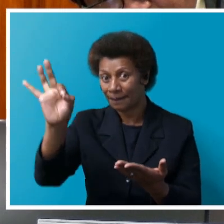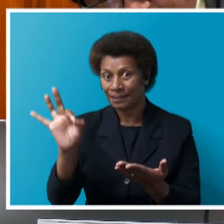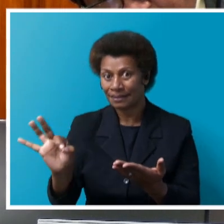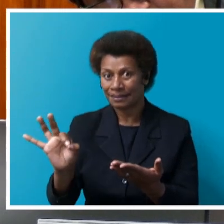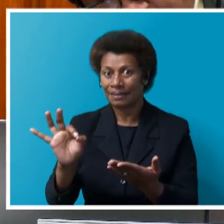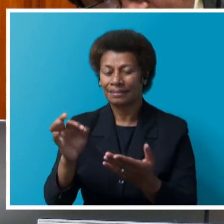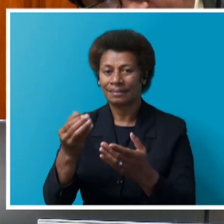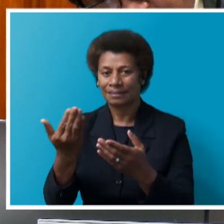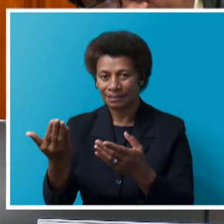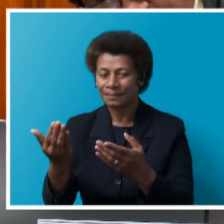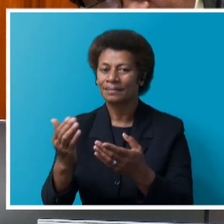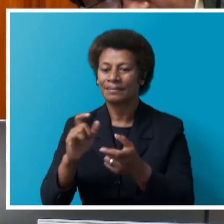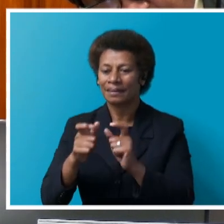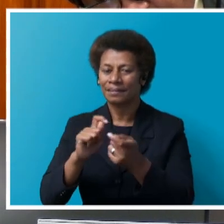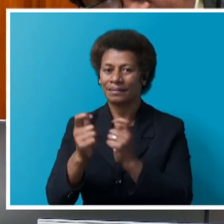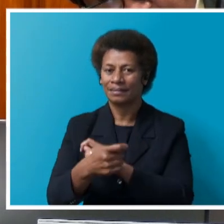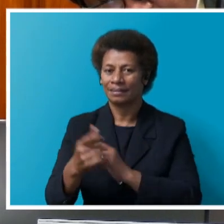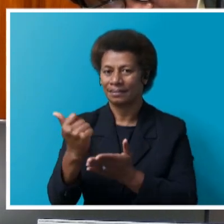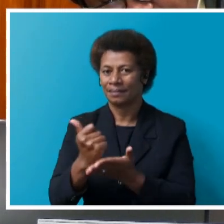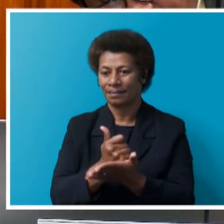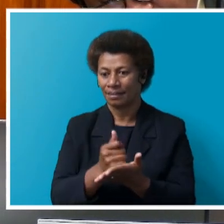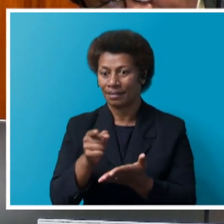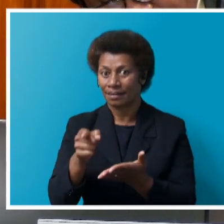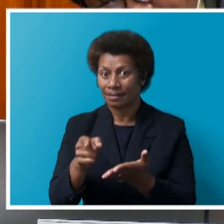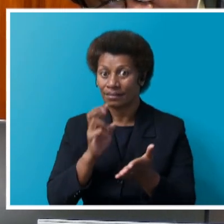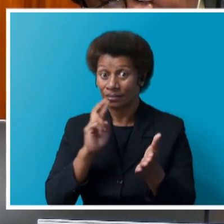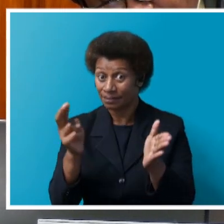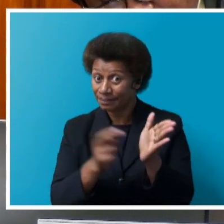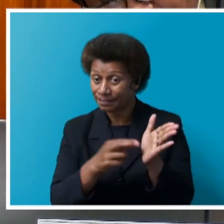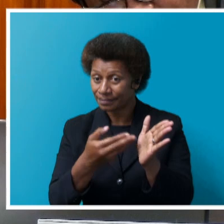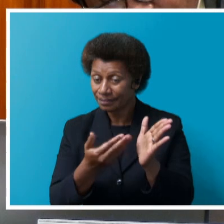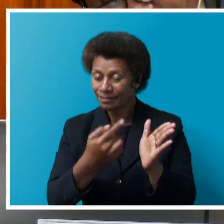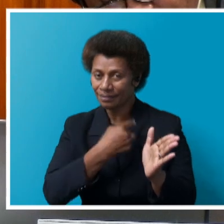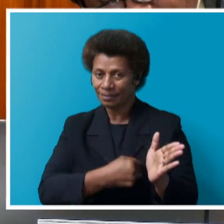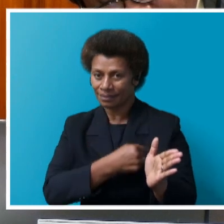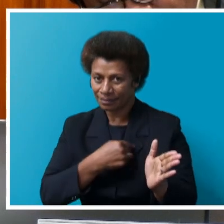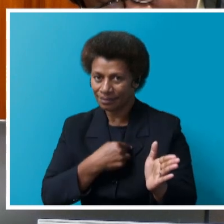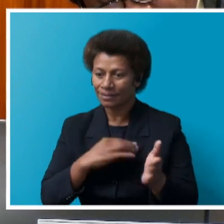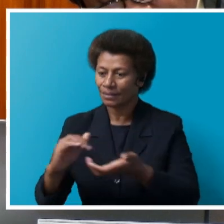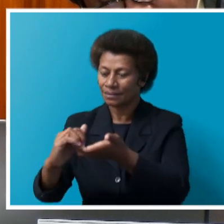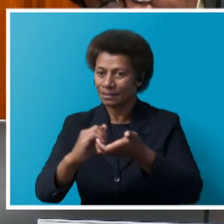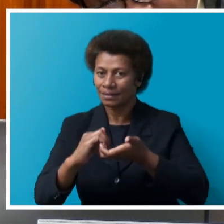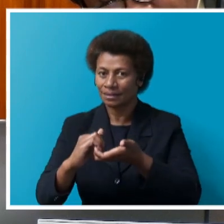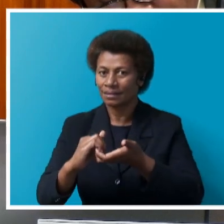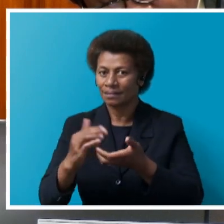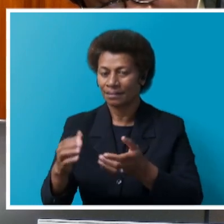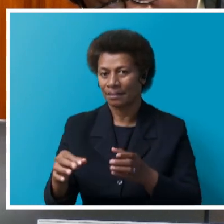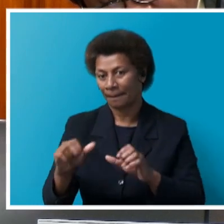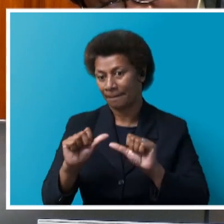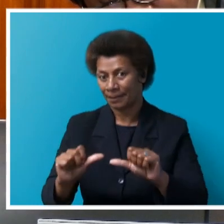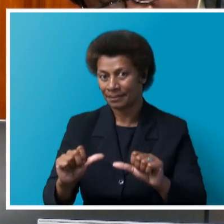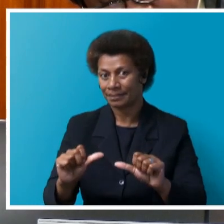Act. This legislation will support the coordination, commitment to collaboration called by His Excellency, and through